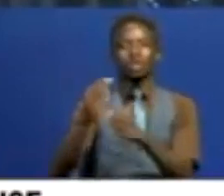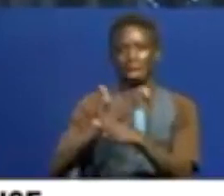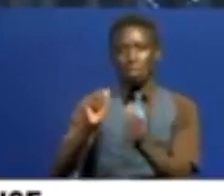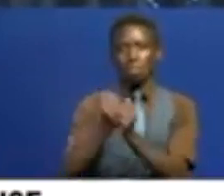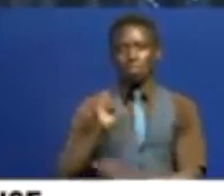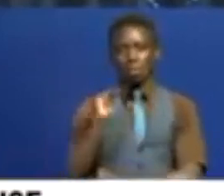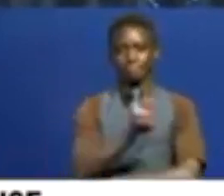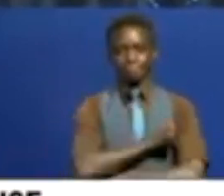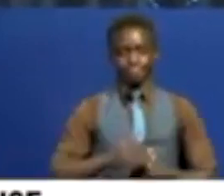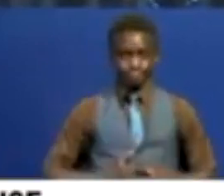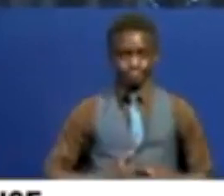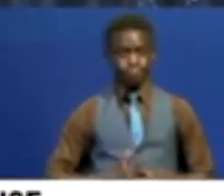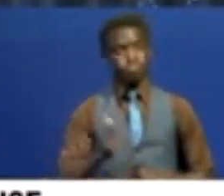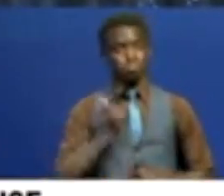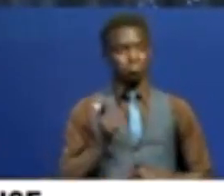Ladies and gentlemen,